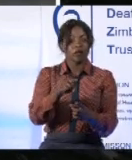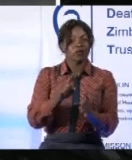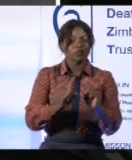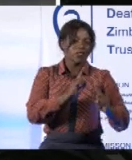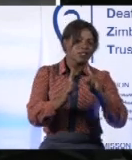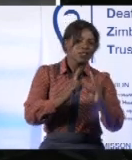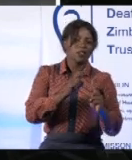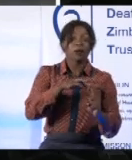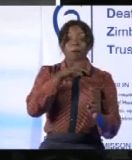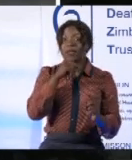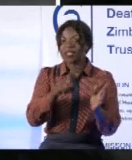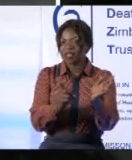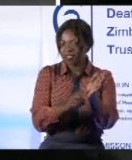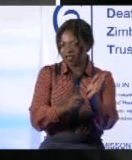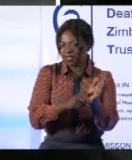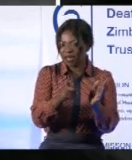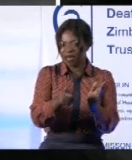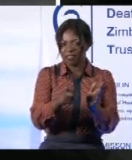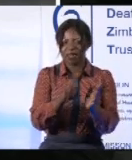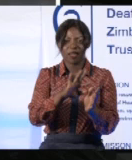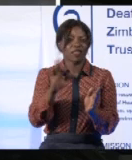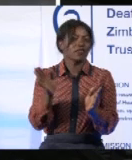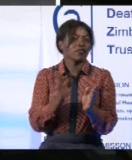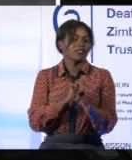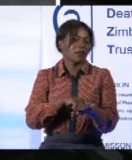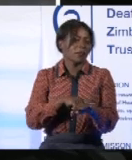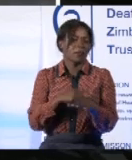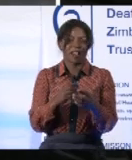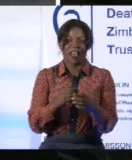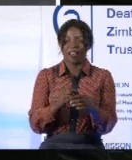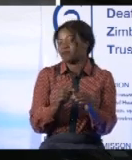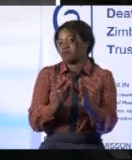male sex workers, but they can also claim